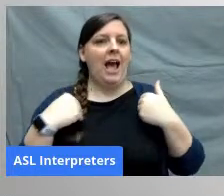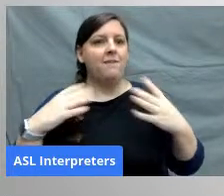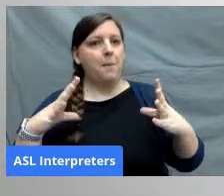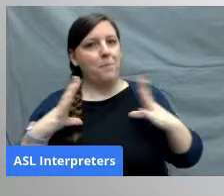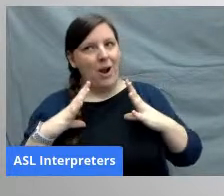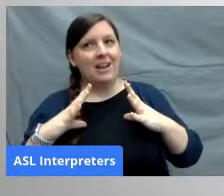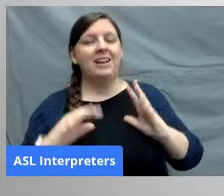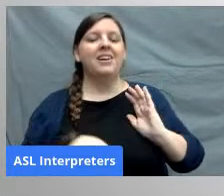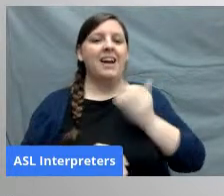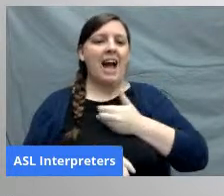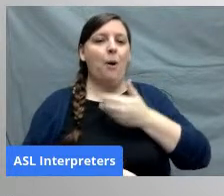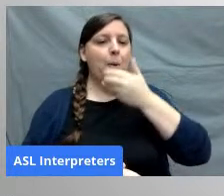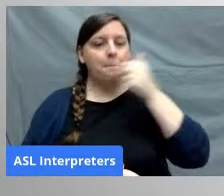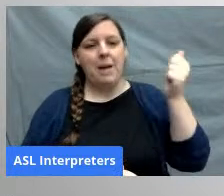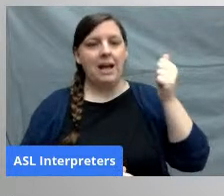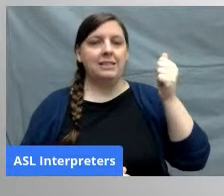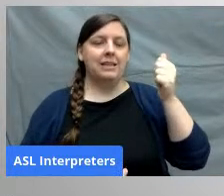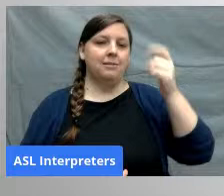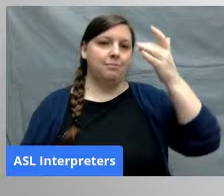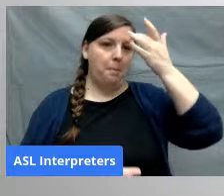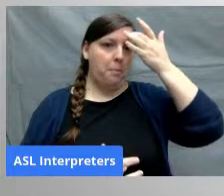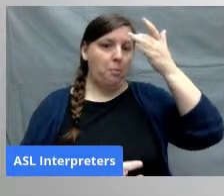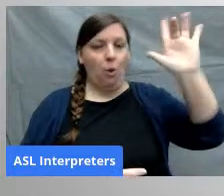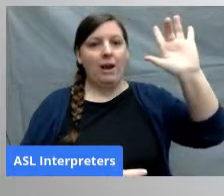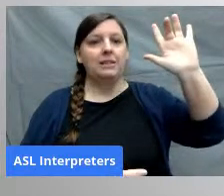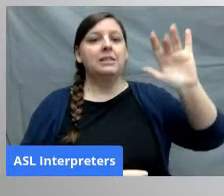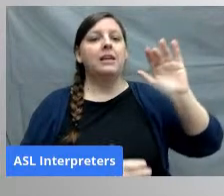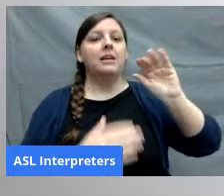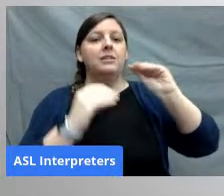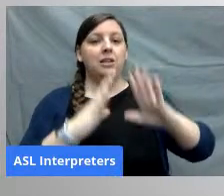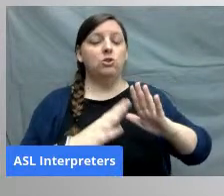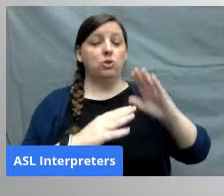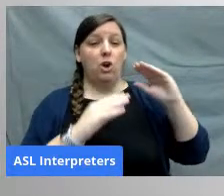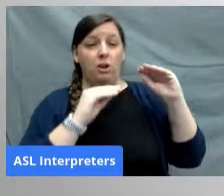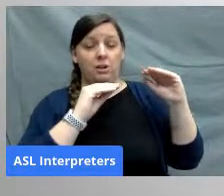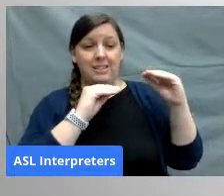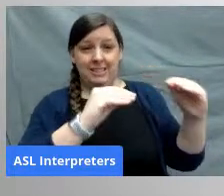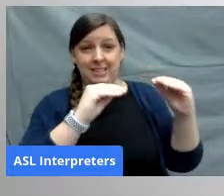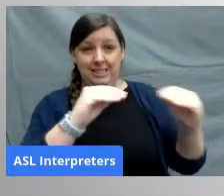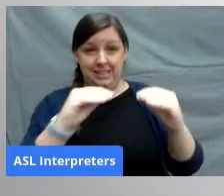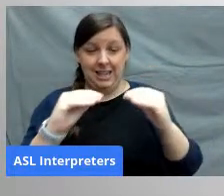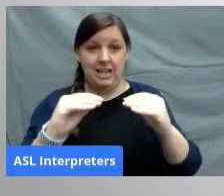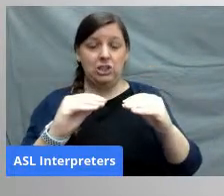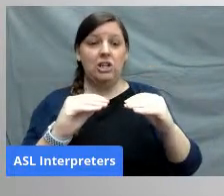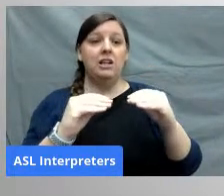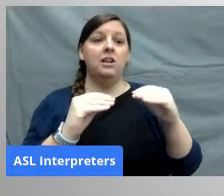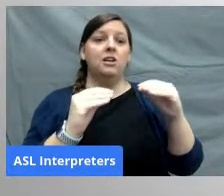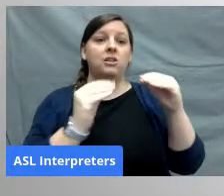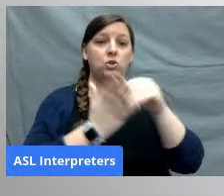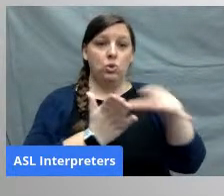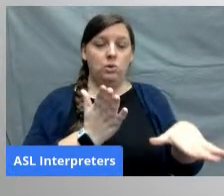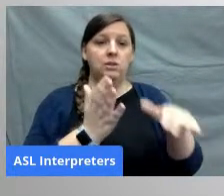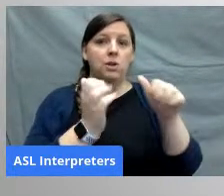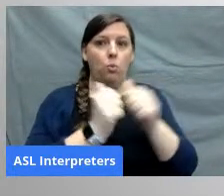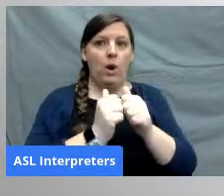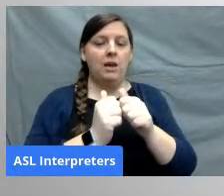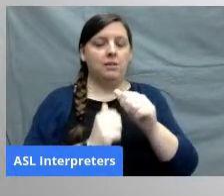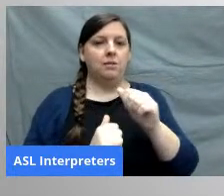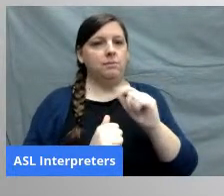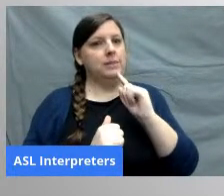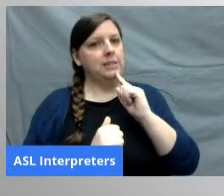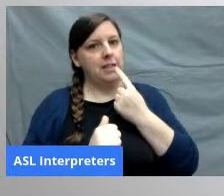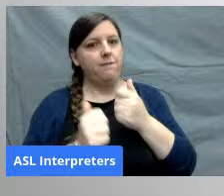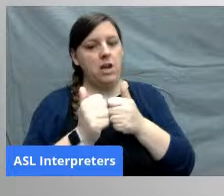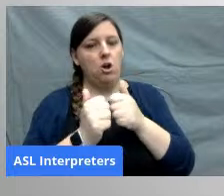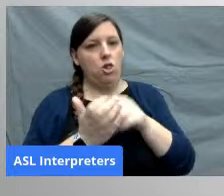teachers are teaching our kids that have severe learning gaps. And so, yes,